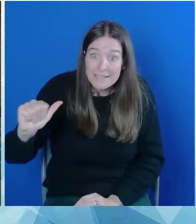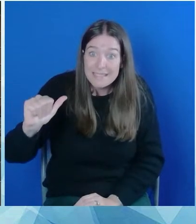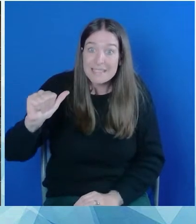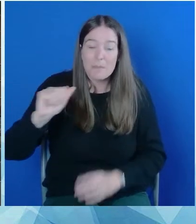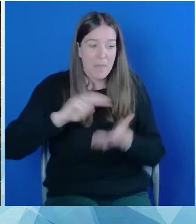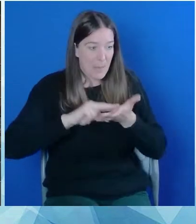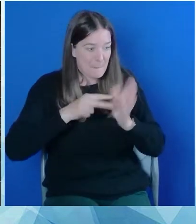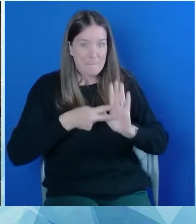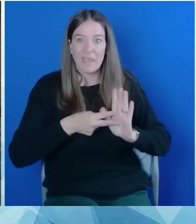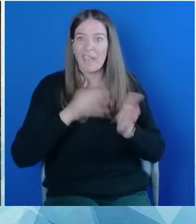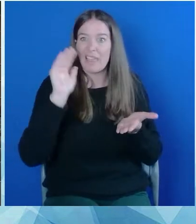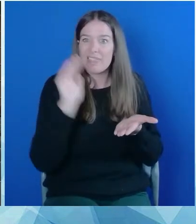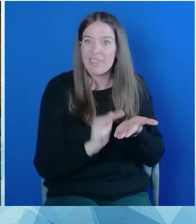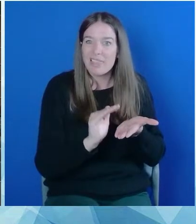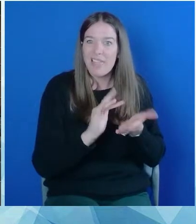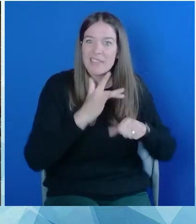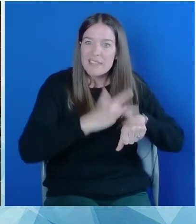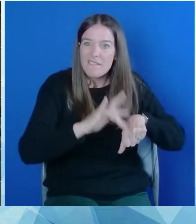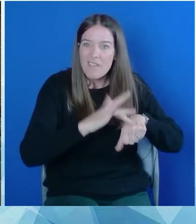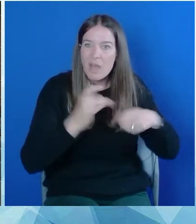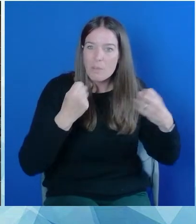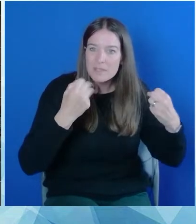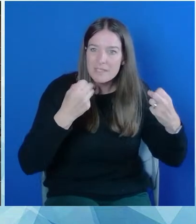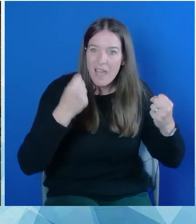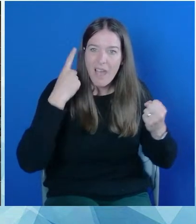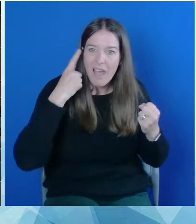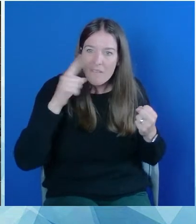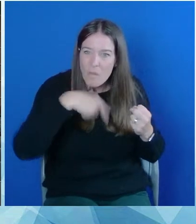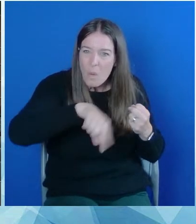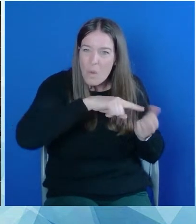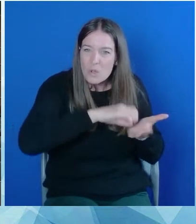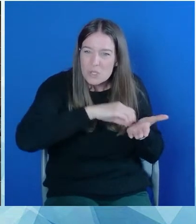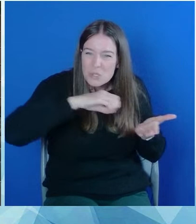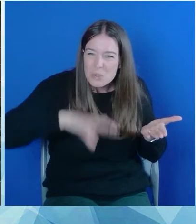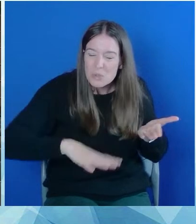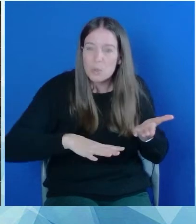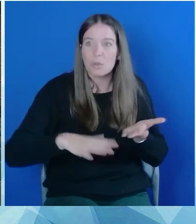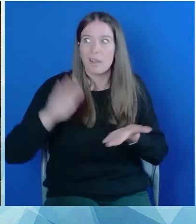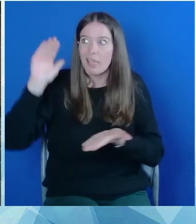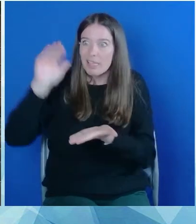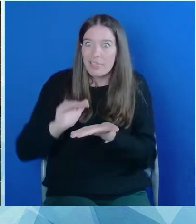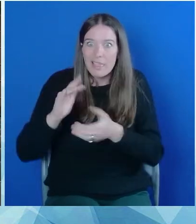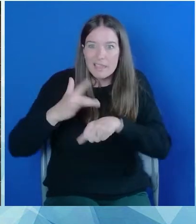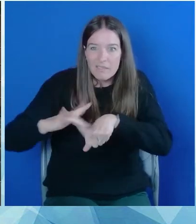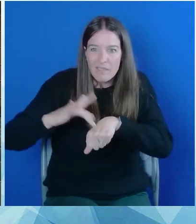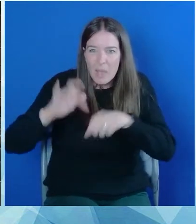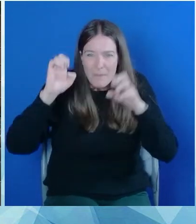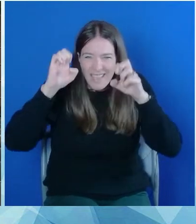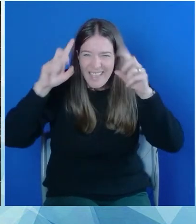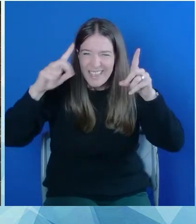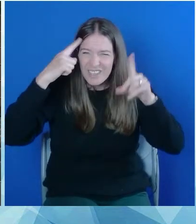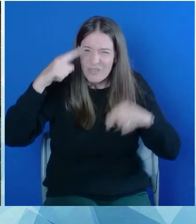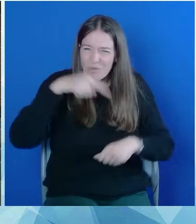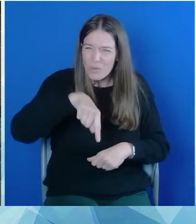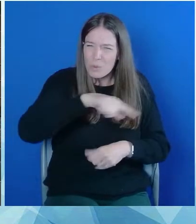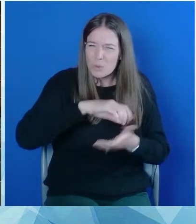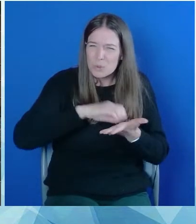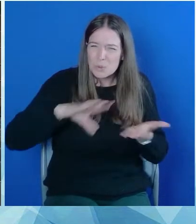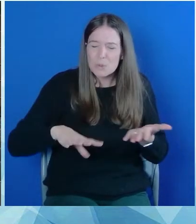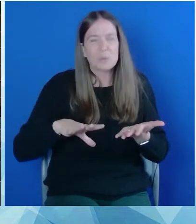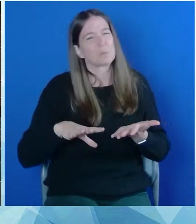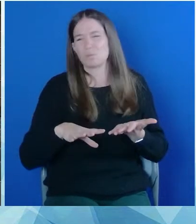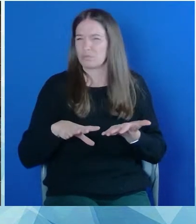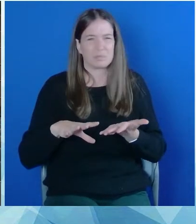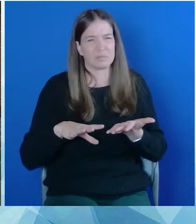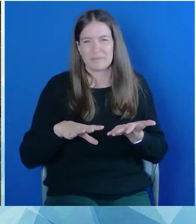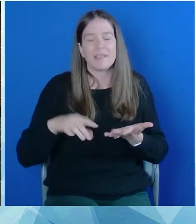down the sign language available to the students on this campus. This school needs to remain fundamental to these kids. My